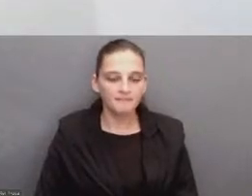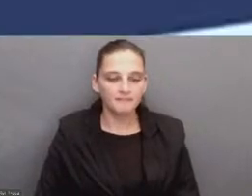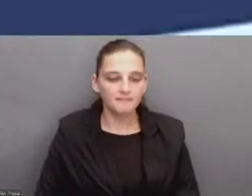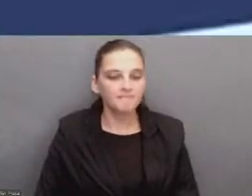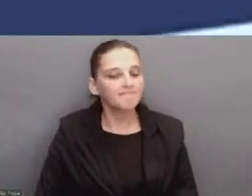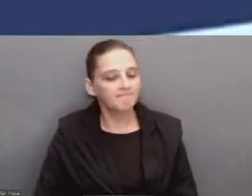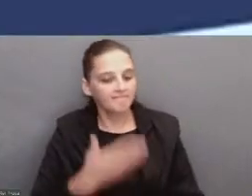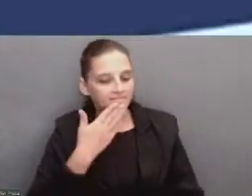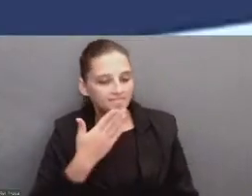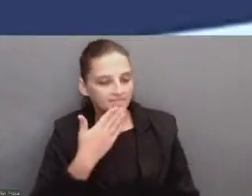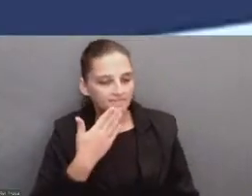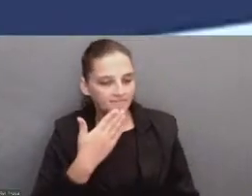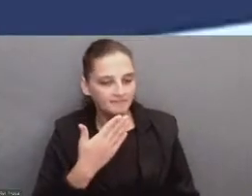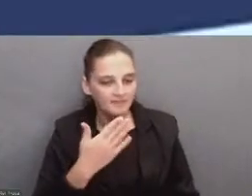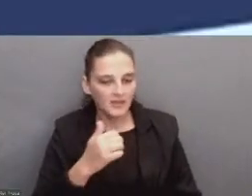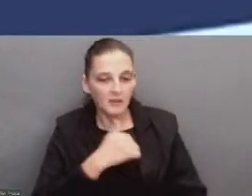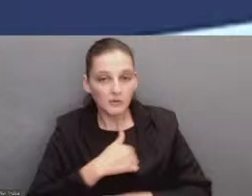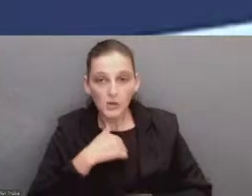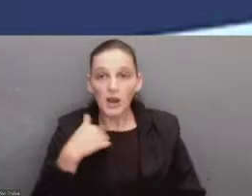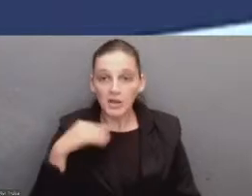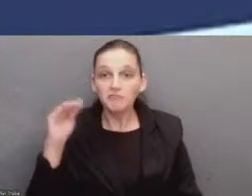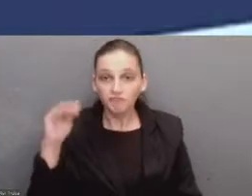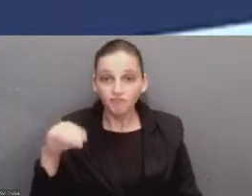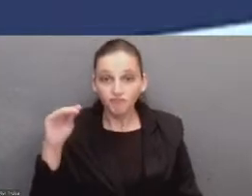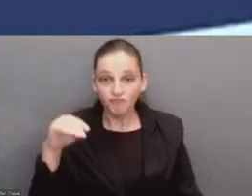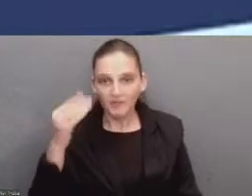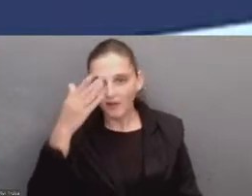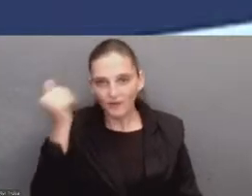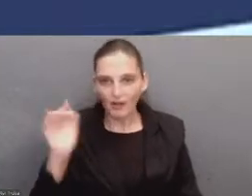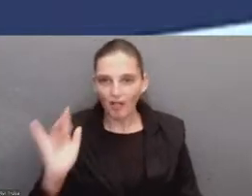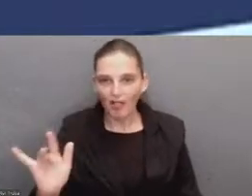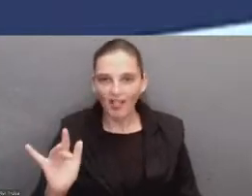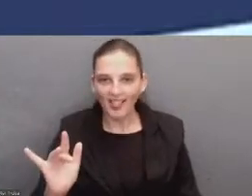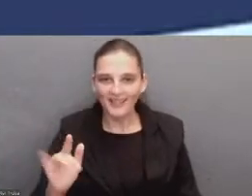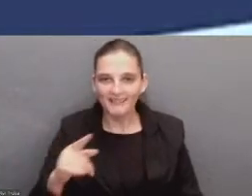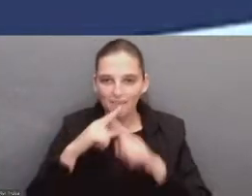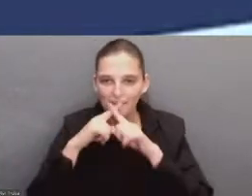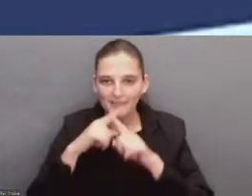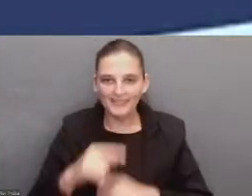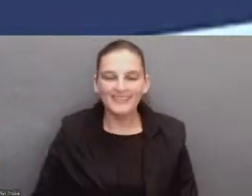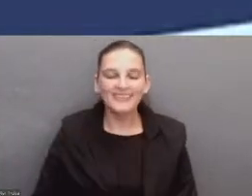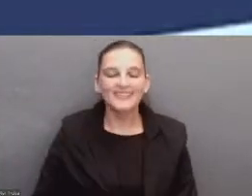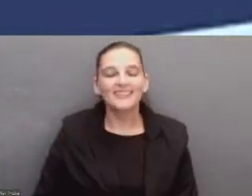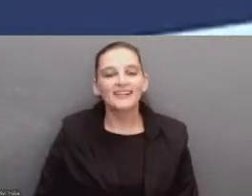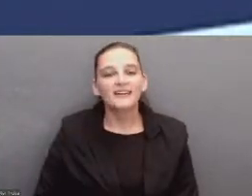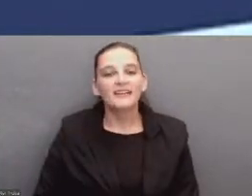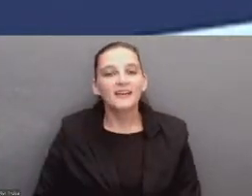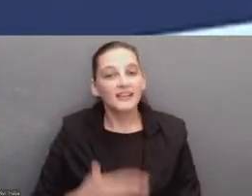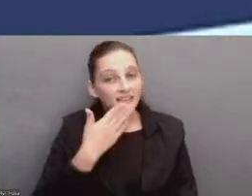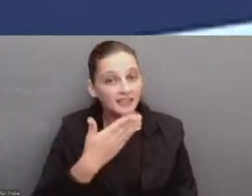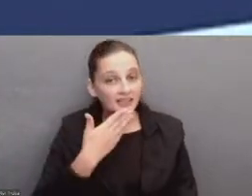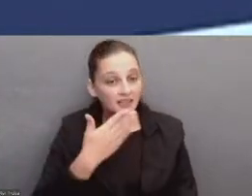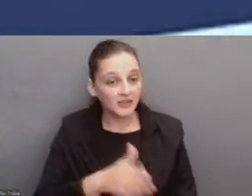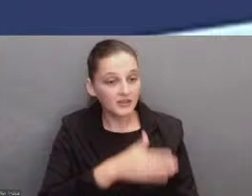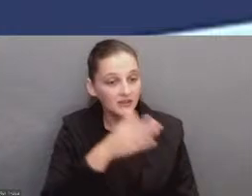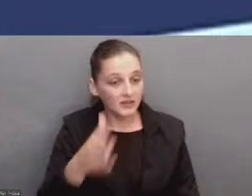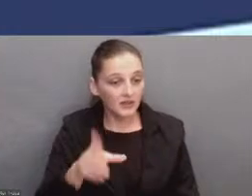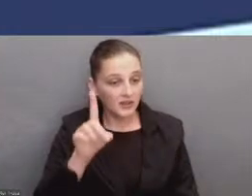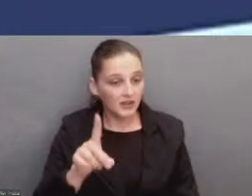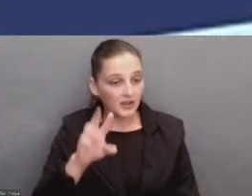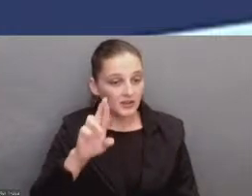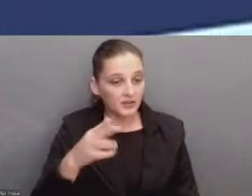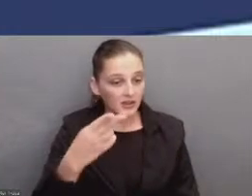Thank you, Dr. Caldew. I was so busy nodding that I forgot to take myself off mic. Thank you so much. Dr. Hildreth, please.